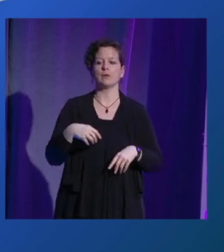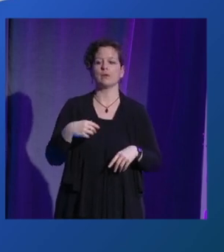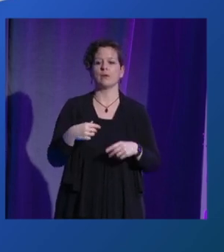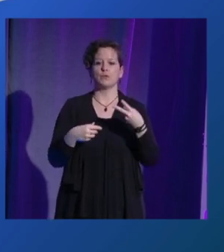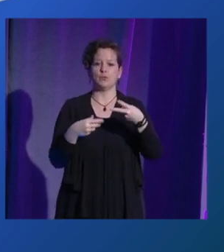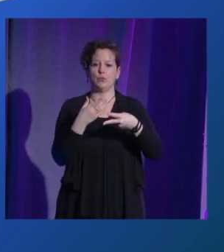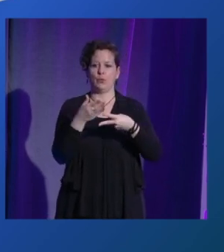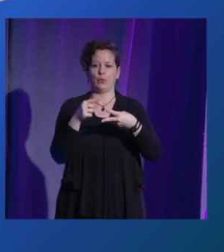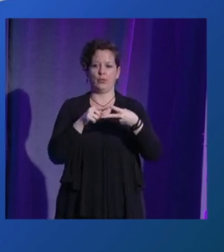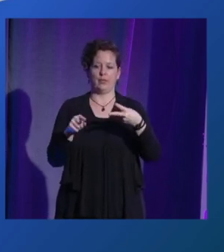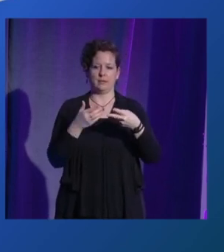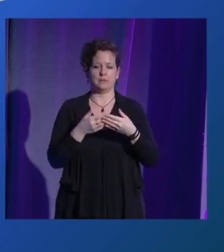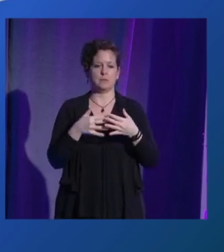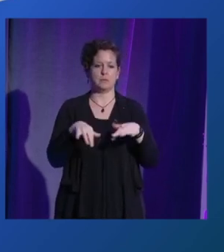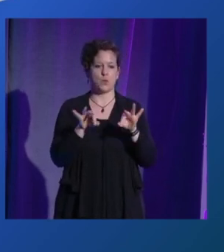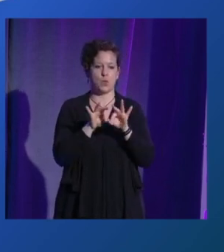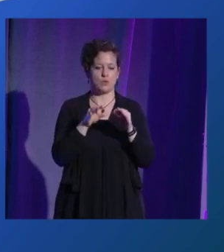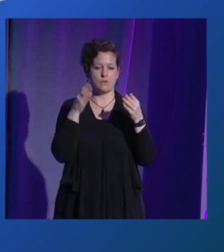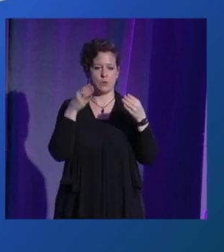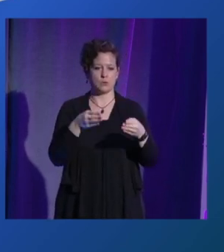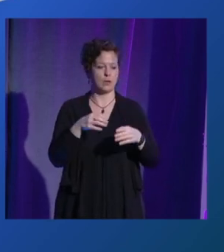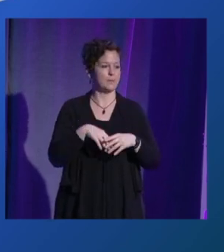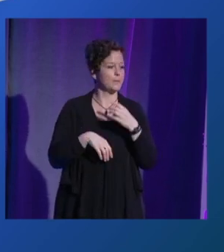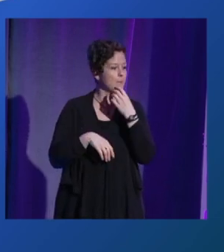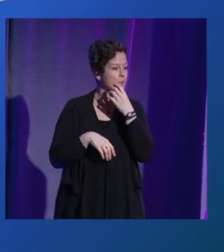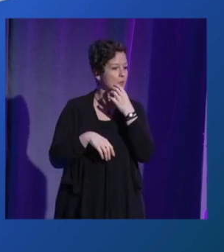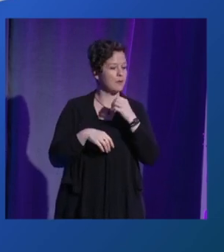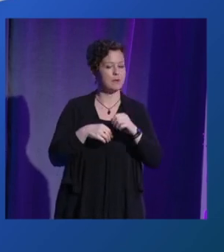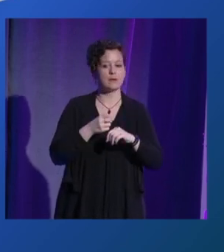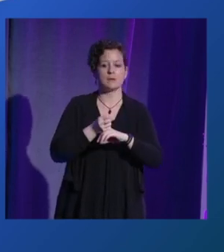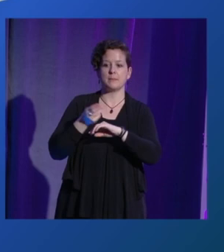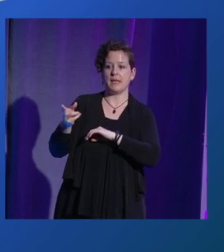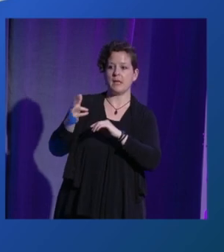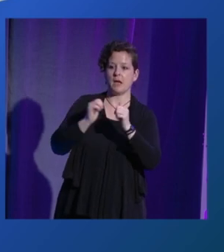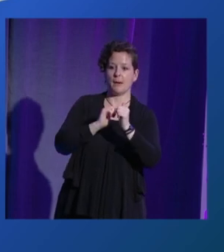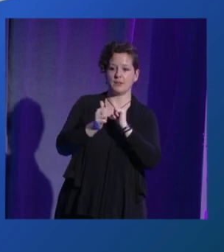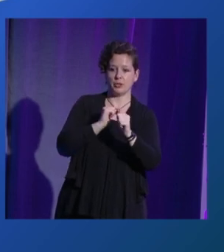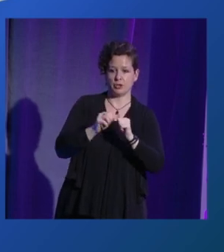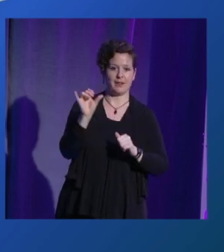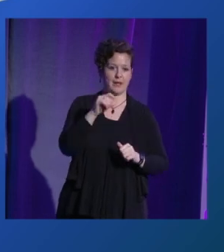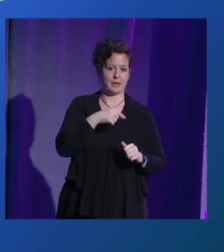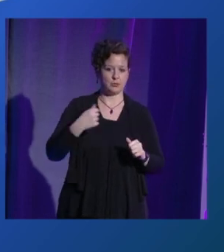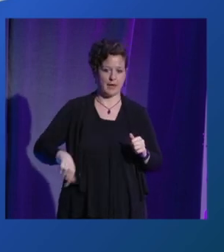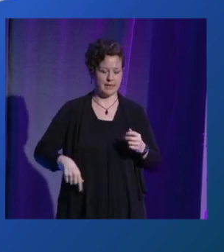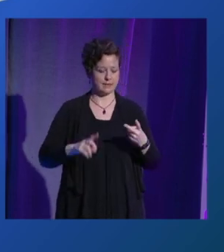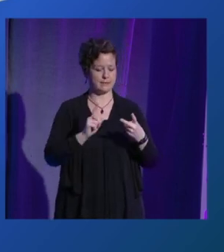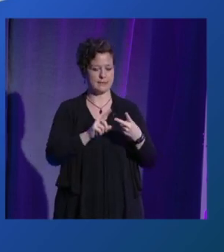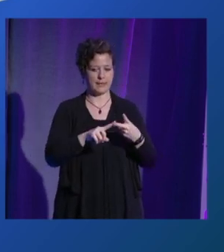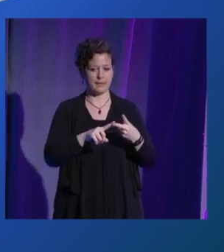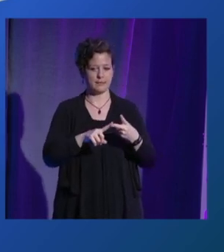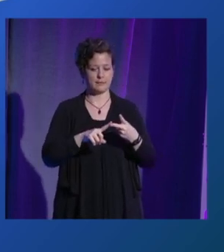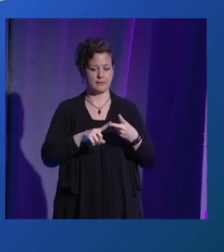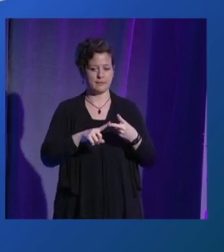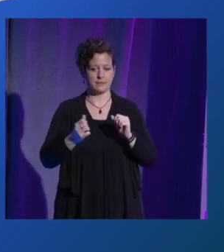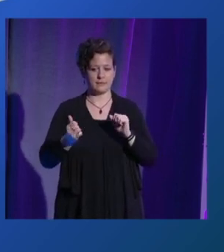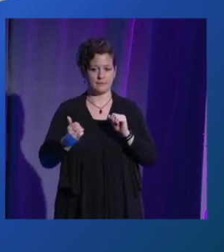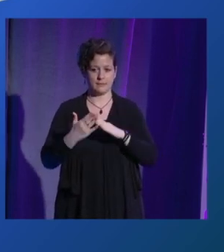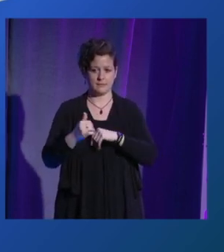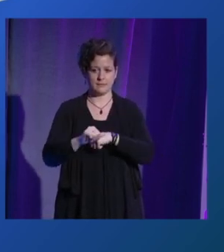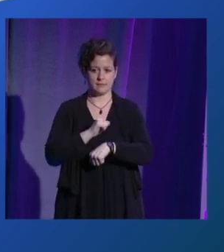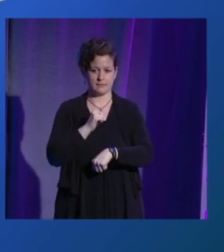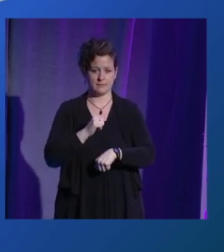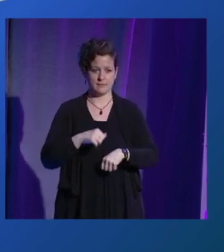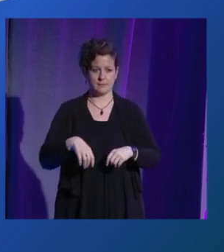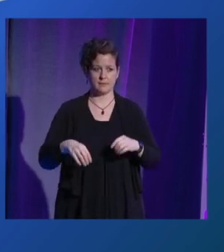late out pretty clearly number one strategic competition with China as the pacing threat the second priority is one that's that's come up more and